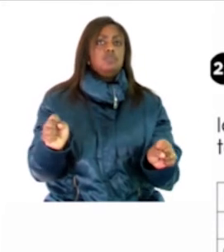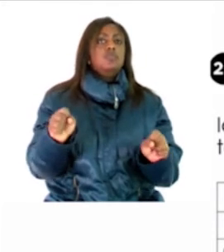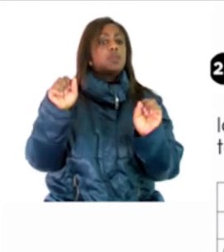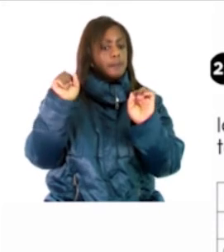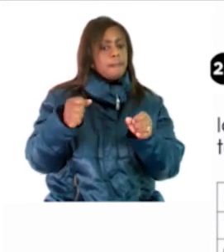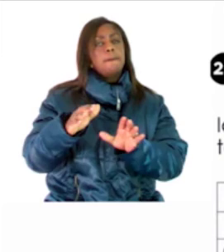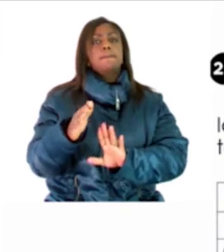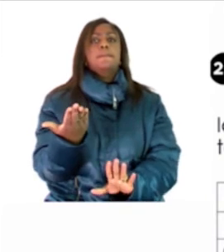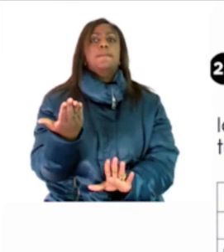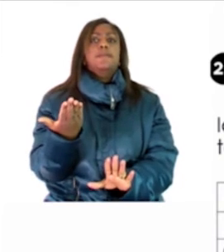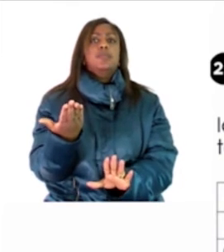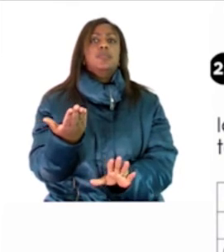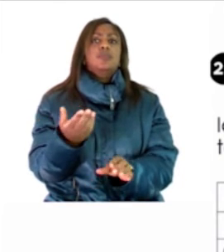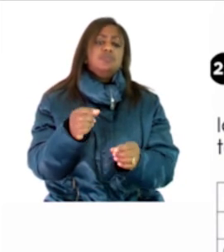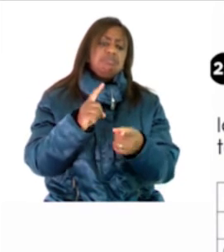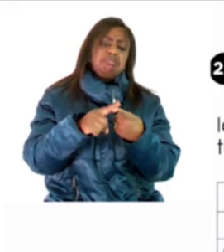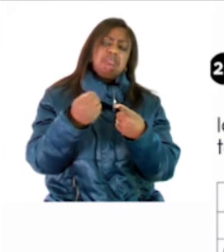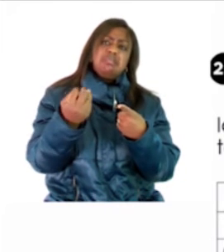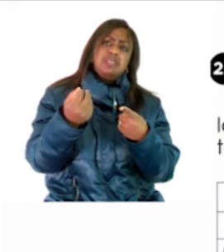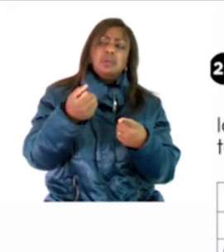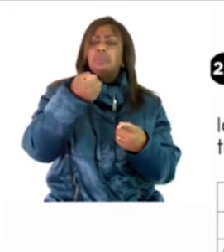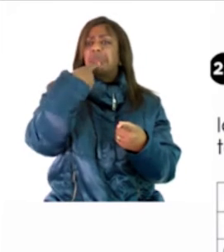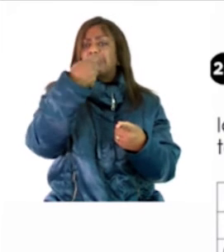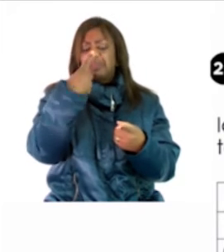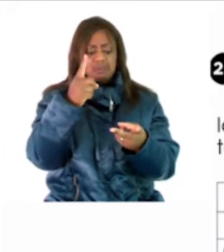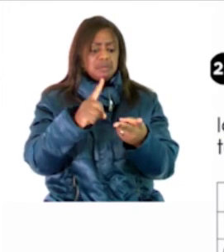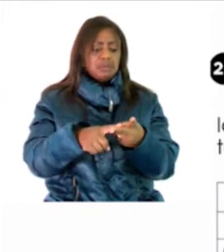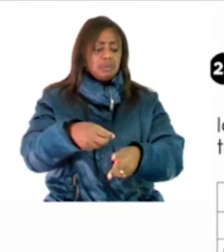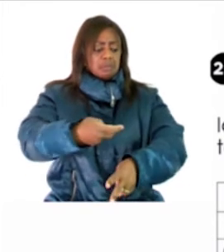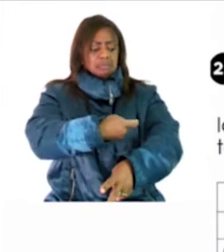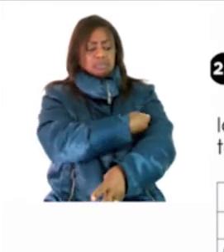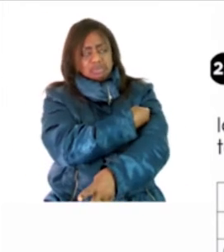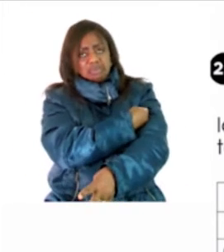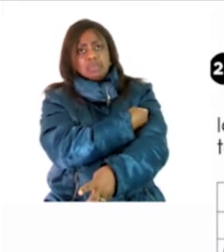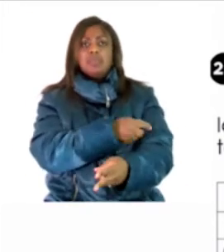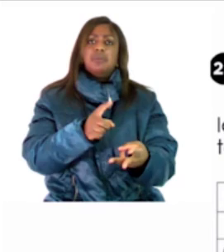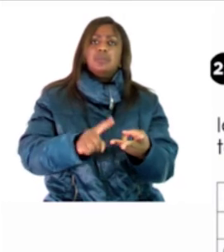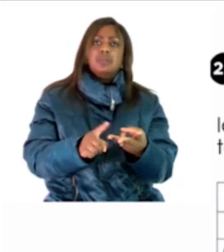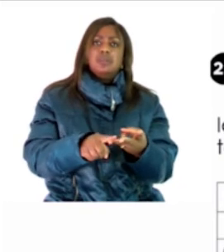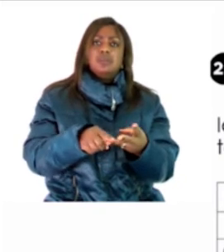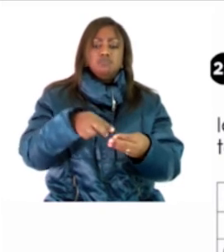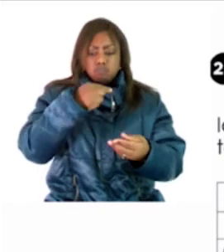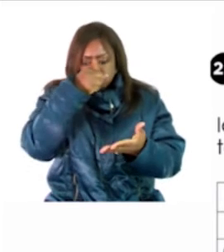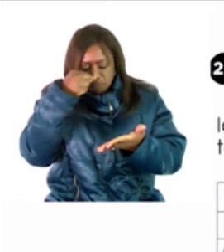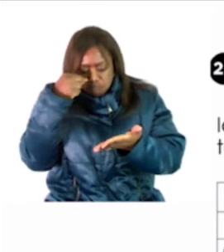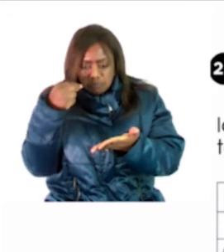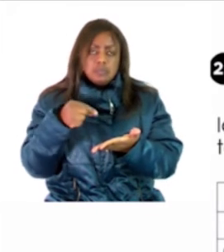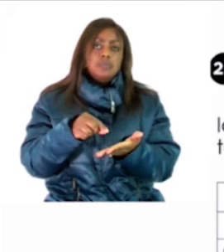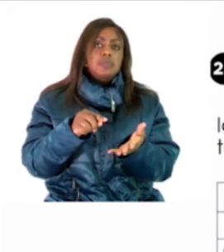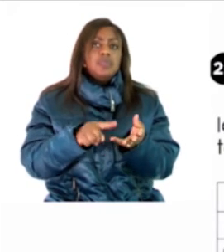took tablets or you took kind of injections or medications more than you're supposed to. You can die at the spot.